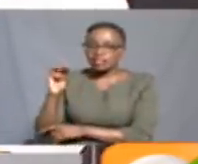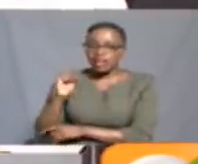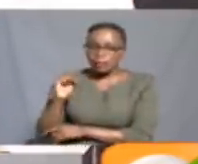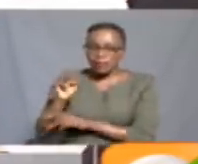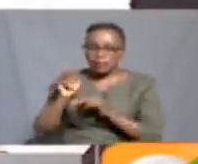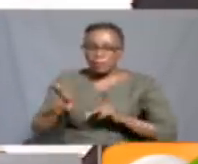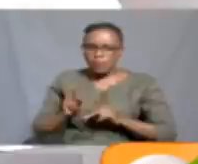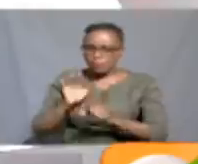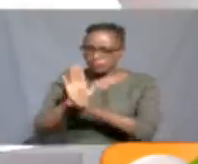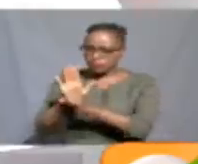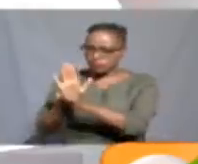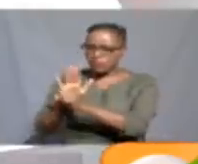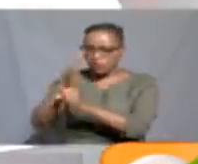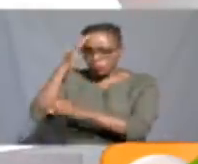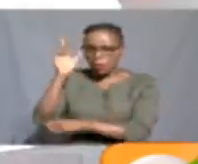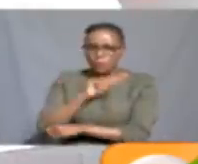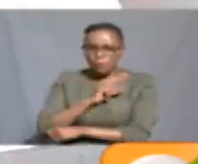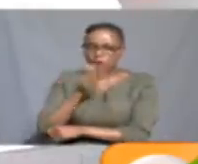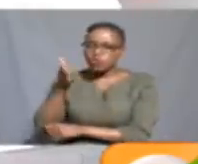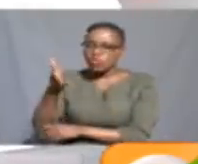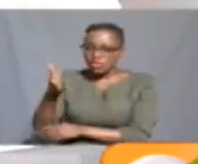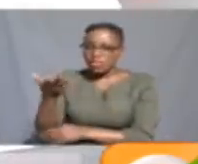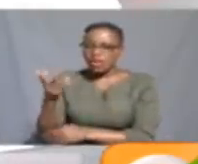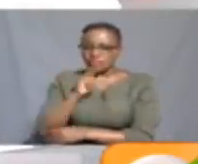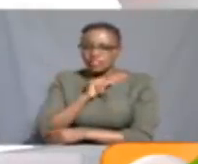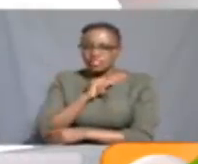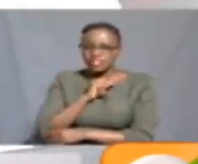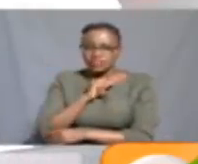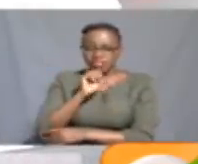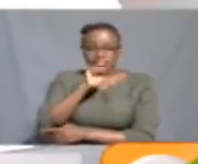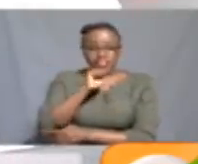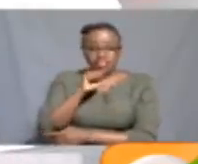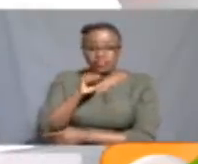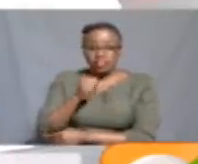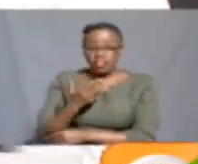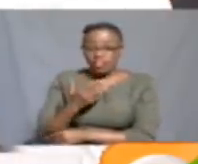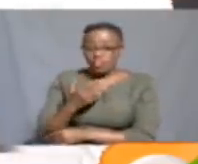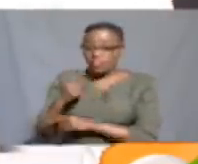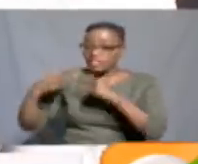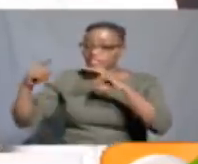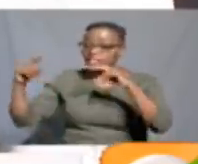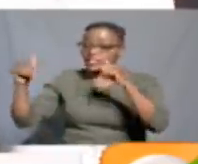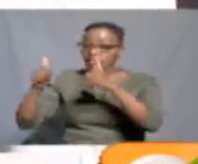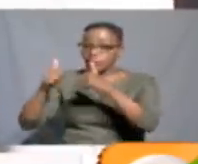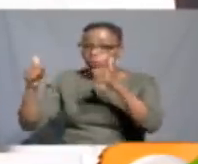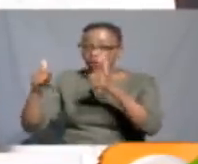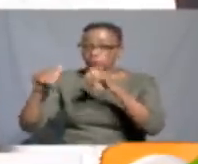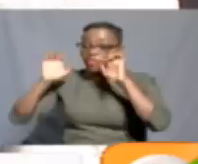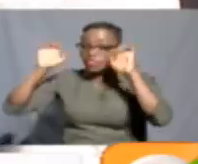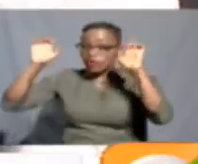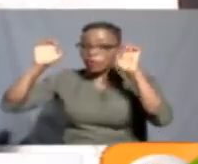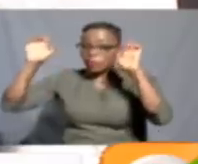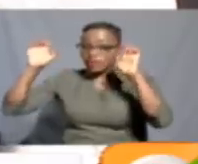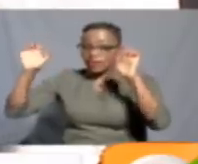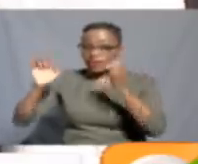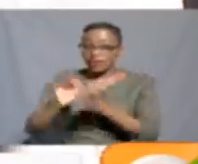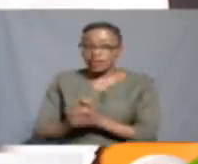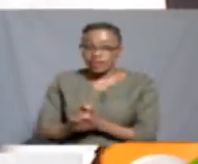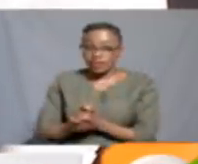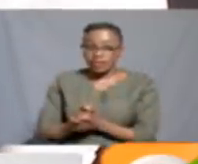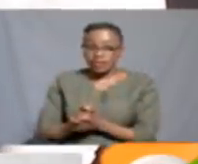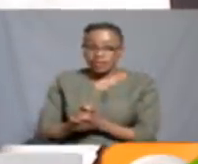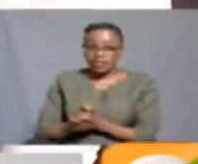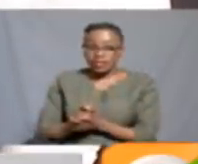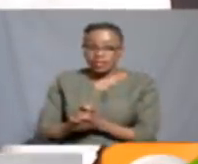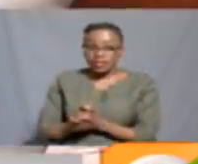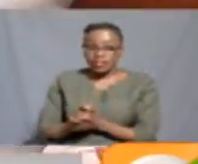people, Manu. Absolutely. You know this. Yes. You're there. Absolutely. Absolutely. They made it work in Ethiopia. Yeah.